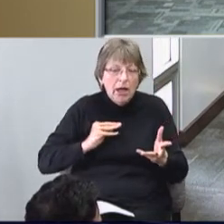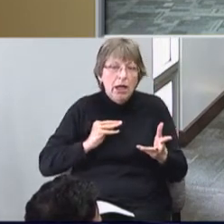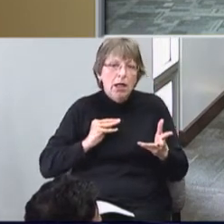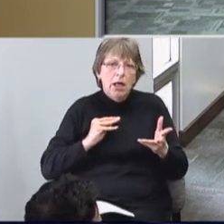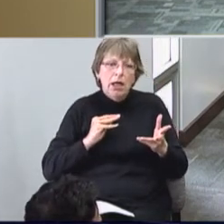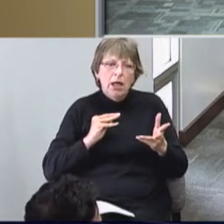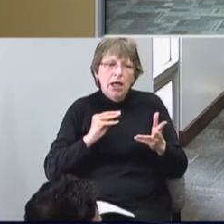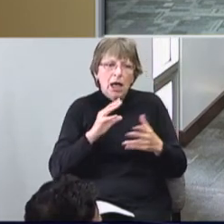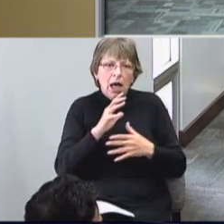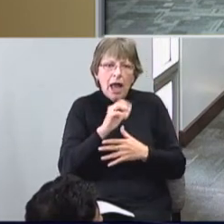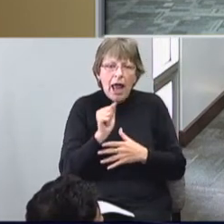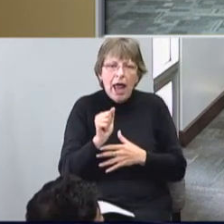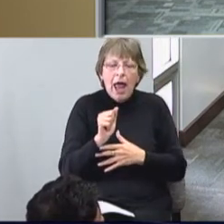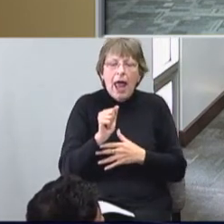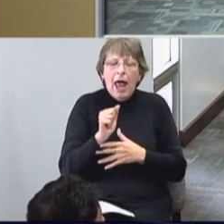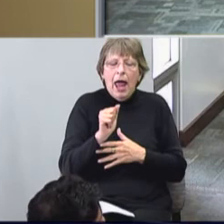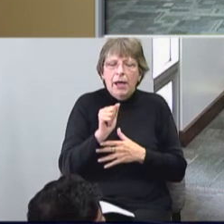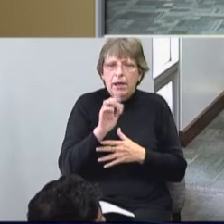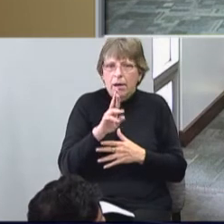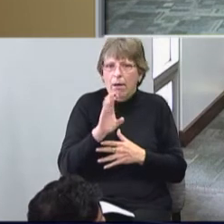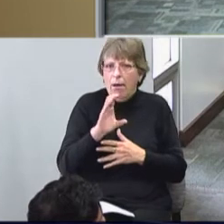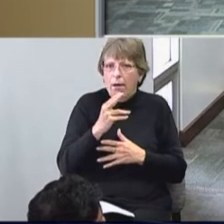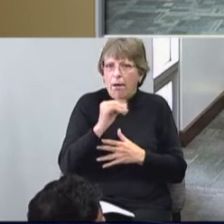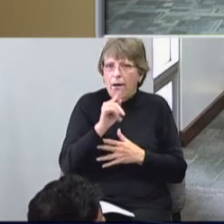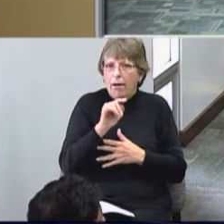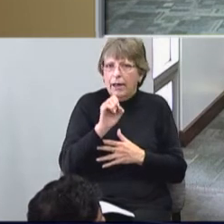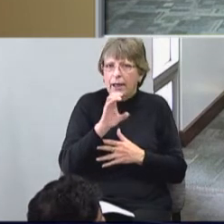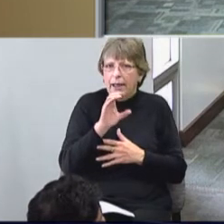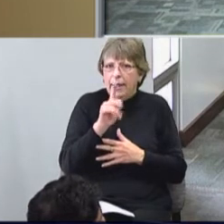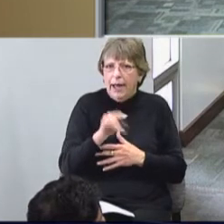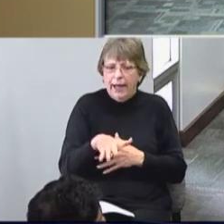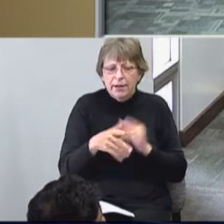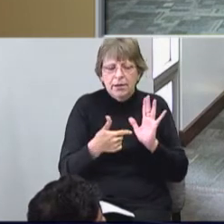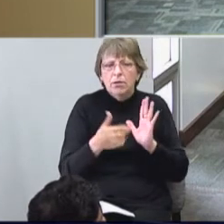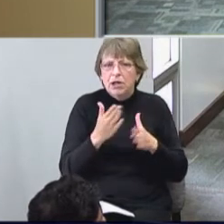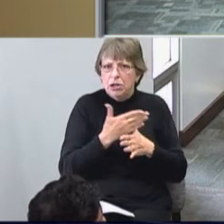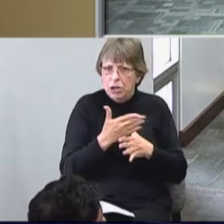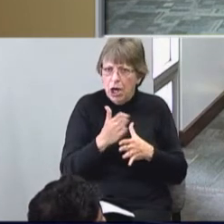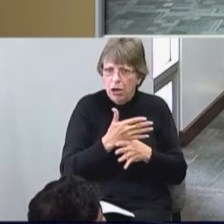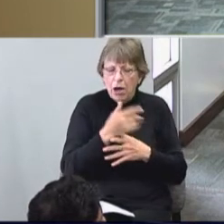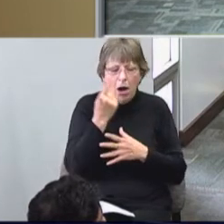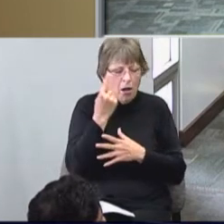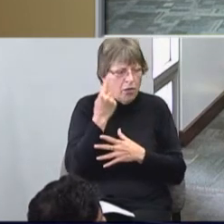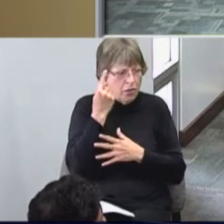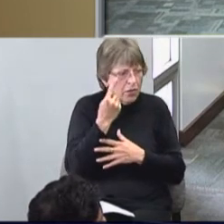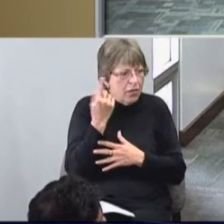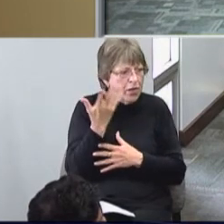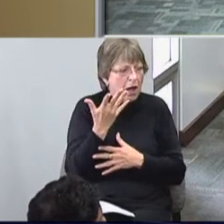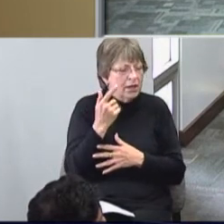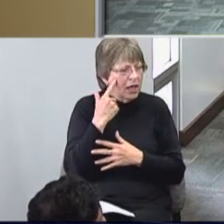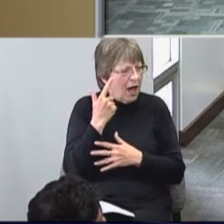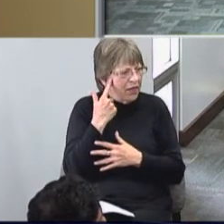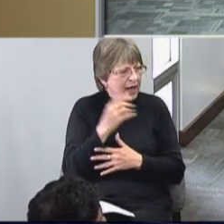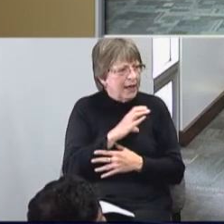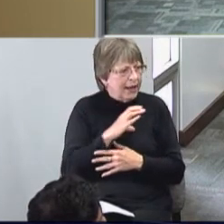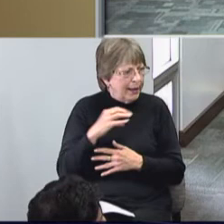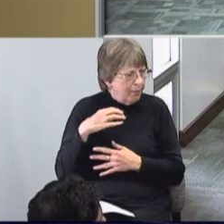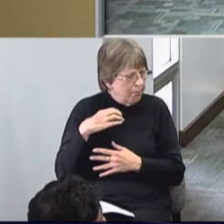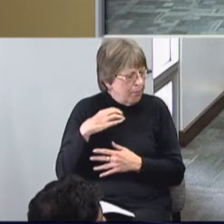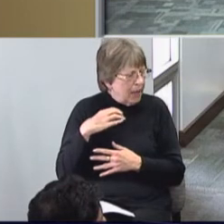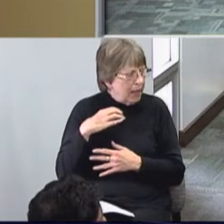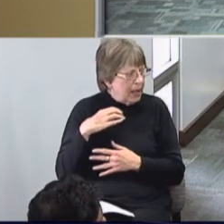the Denver firm, both had experience with this and shared some of their thoughts. And so I think the committee through that discussion